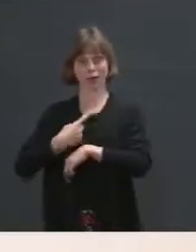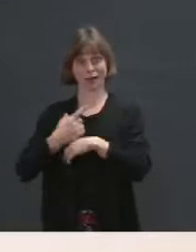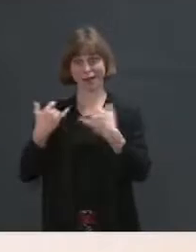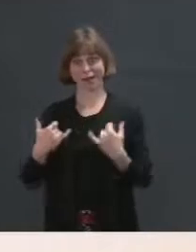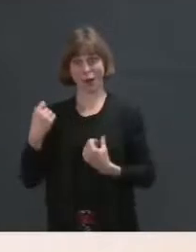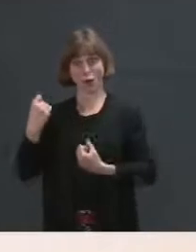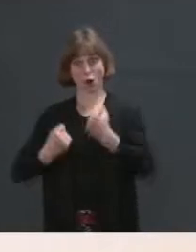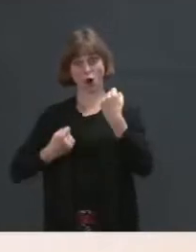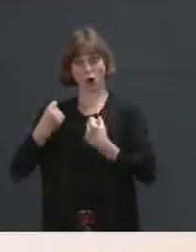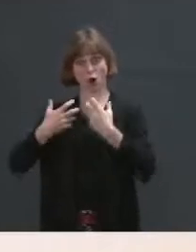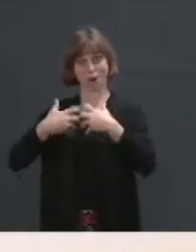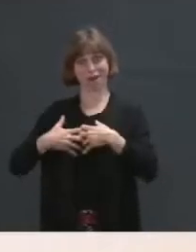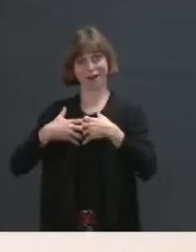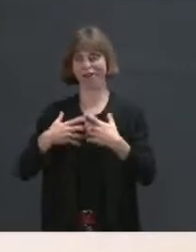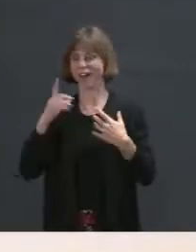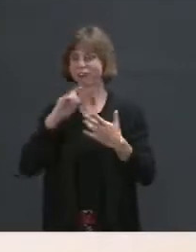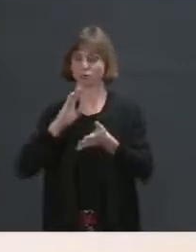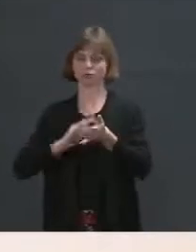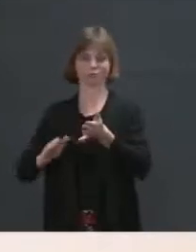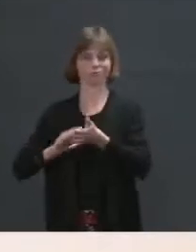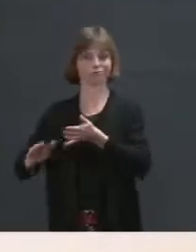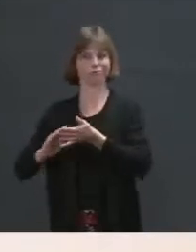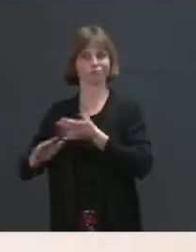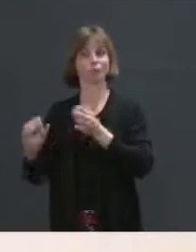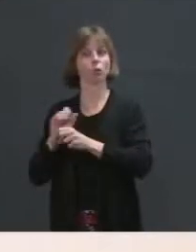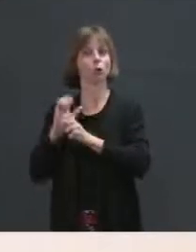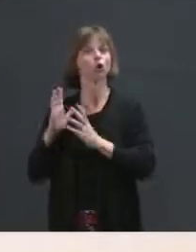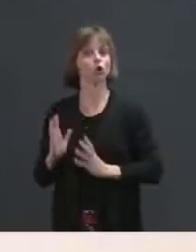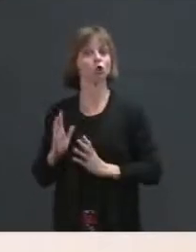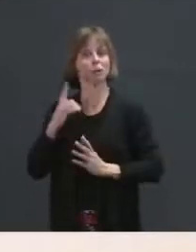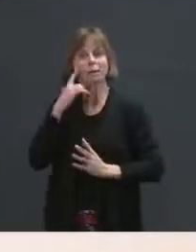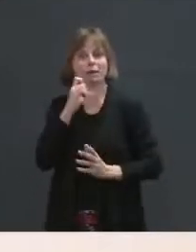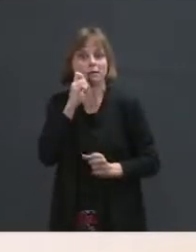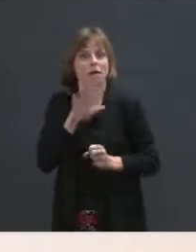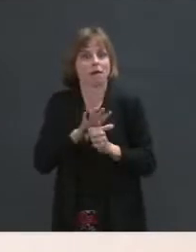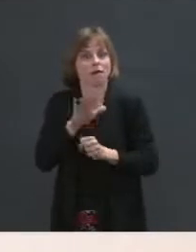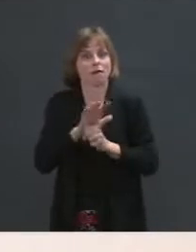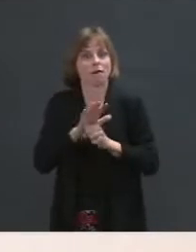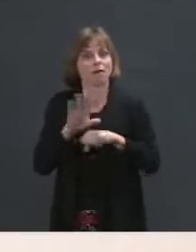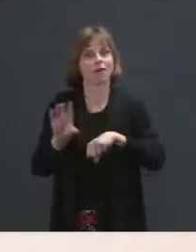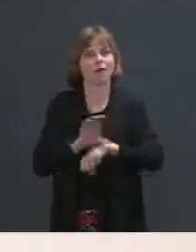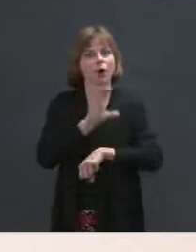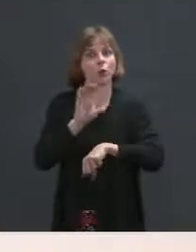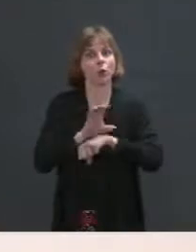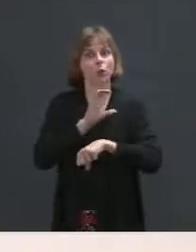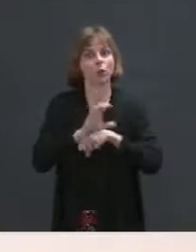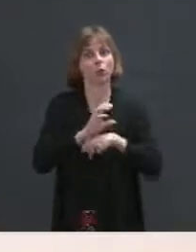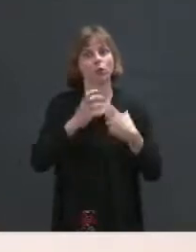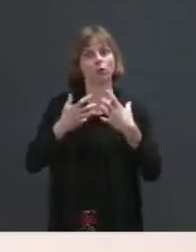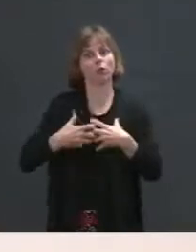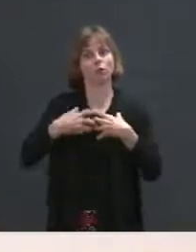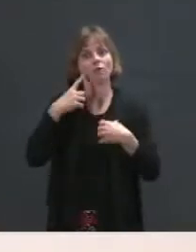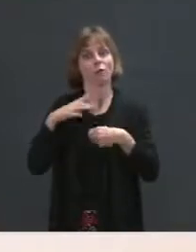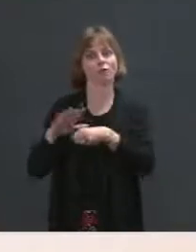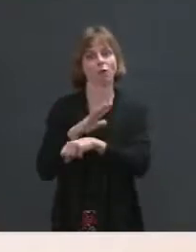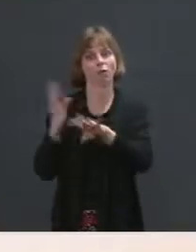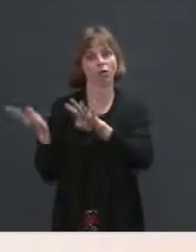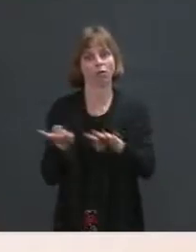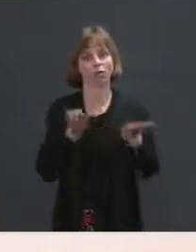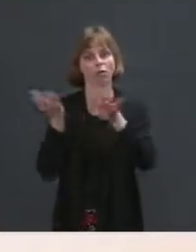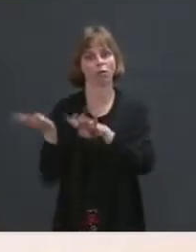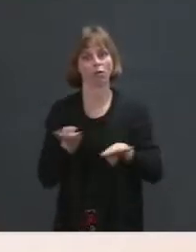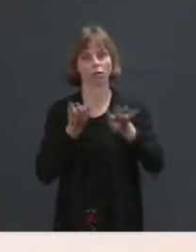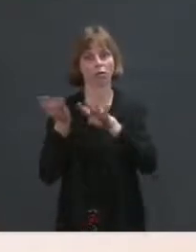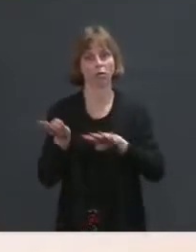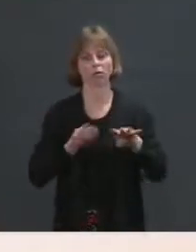workers off factory lines because they can't get access to enough computer chips to maintain full production. Last July, President